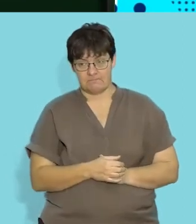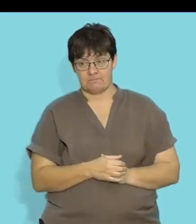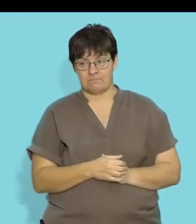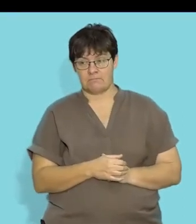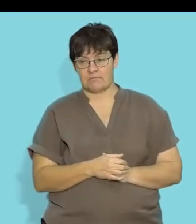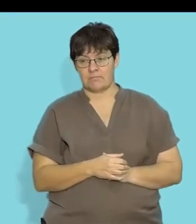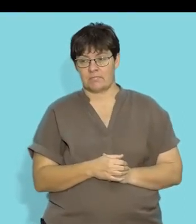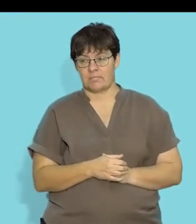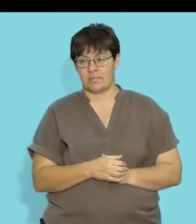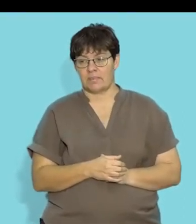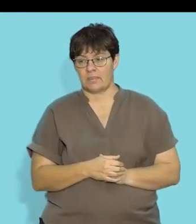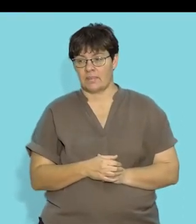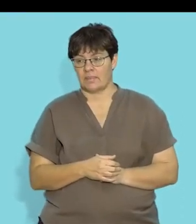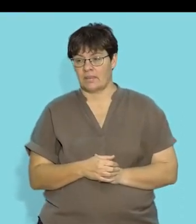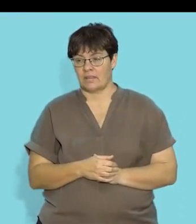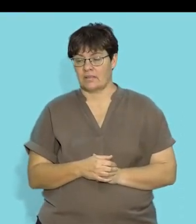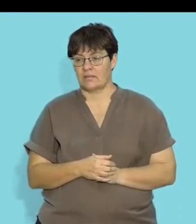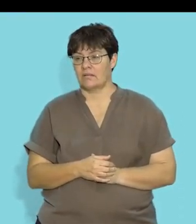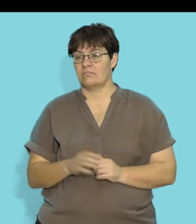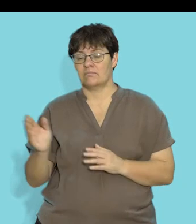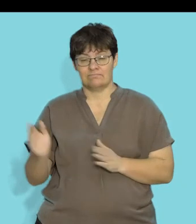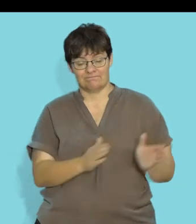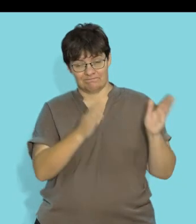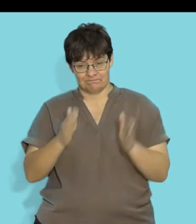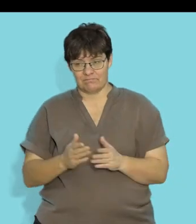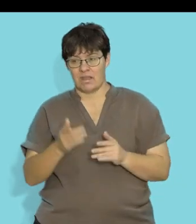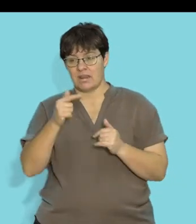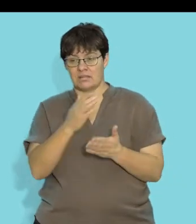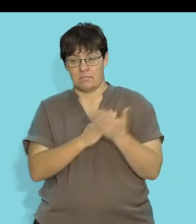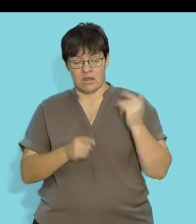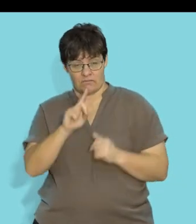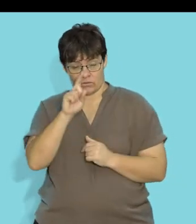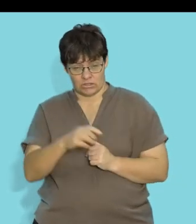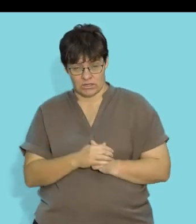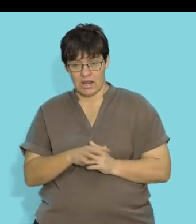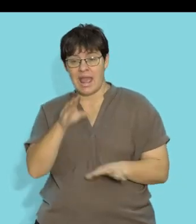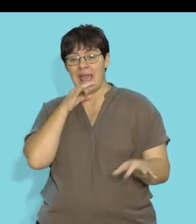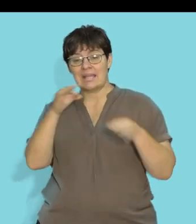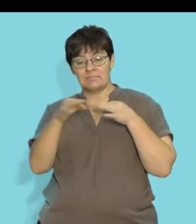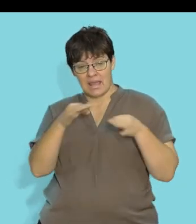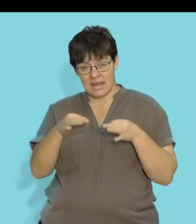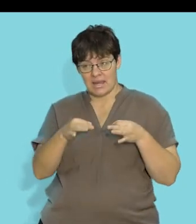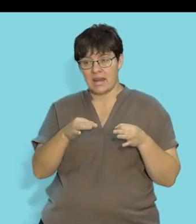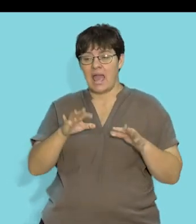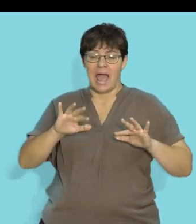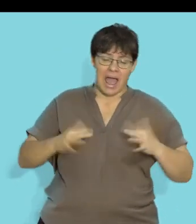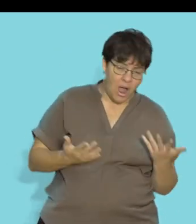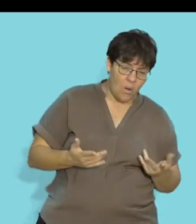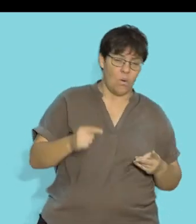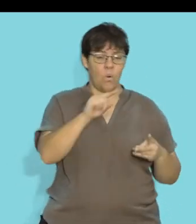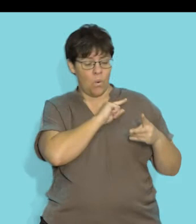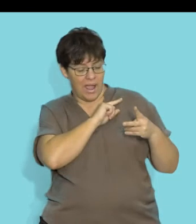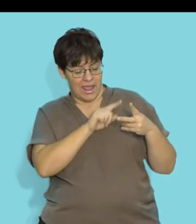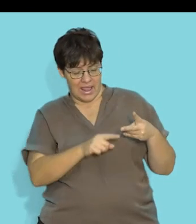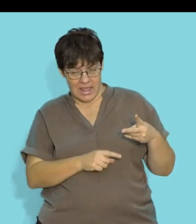image. Right. So let's move on to the next part of this question. Explain how and